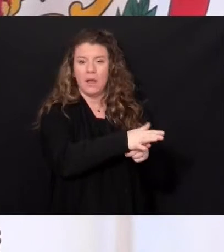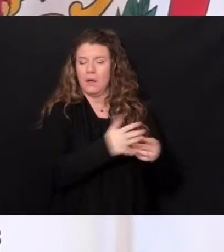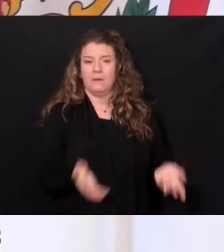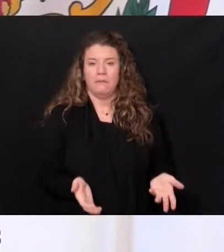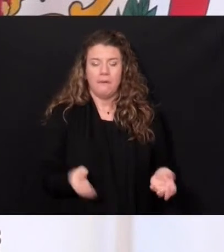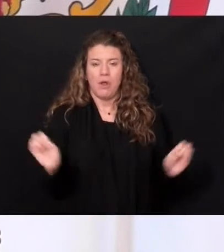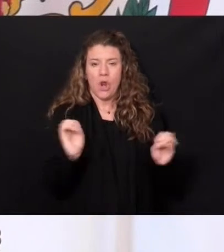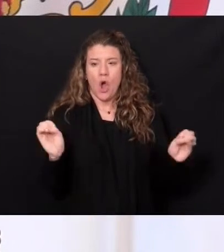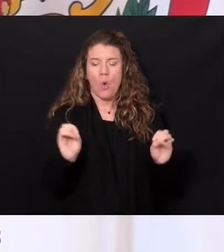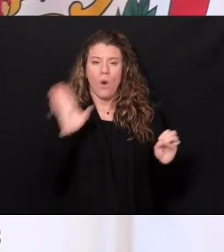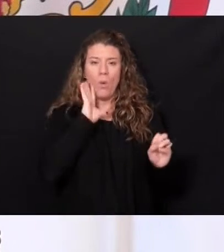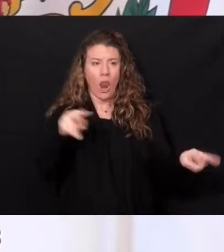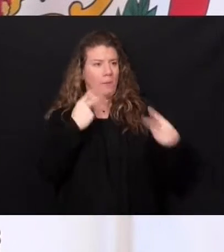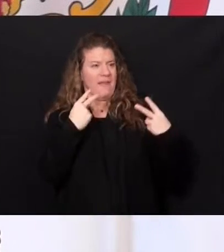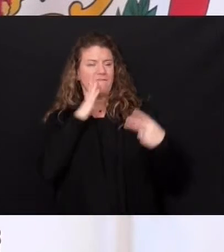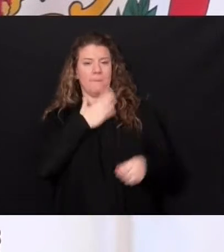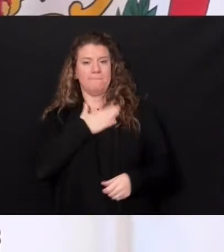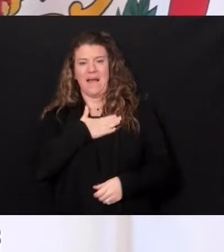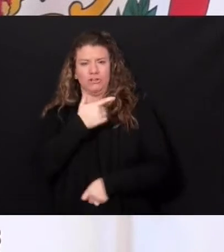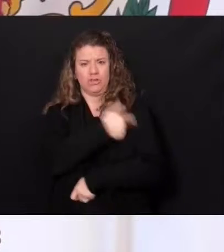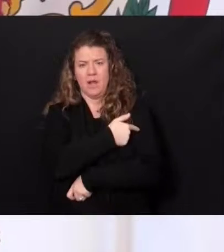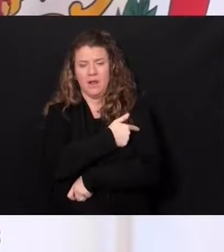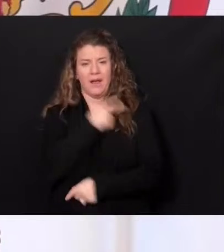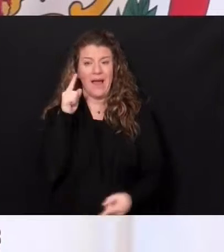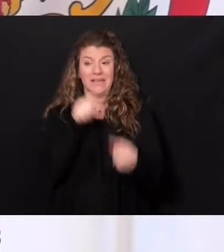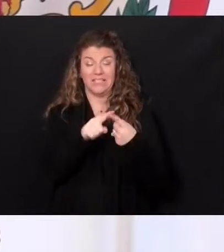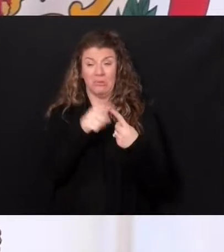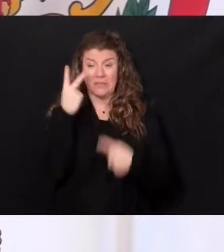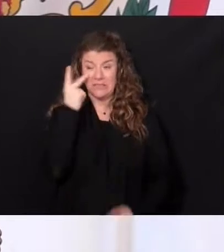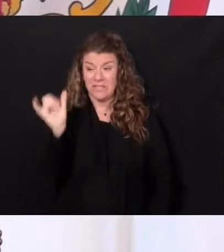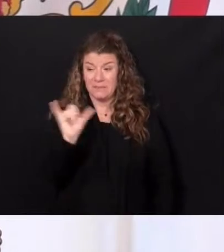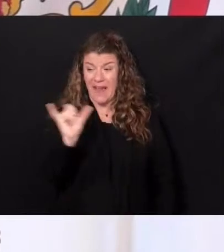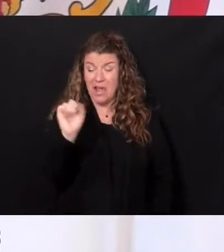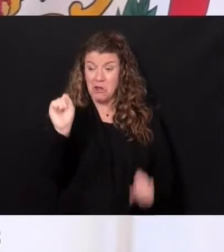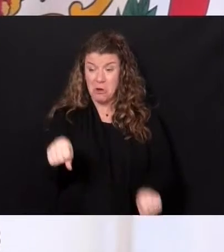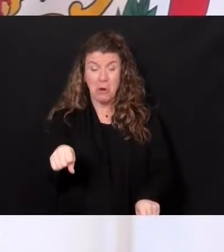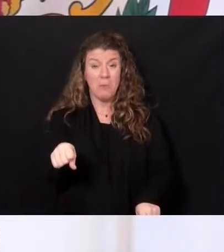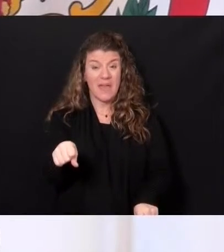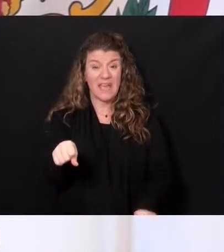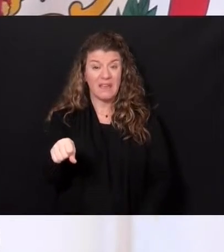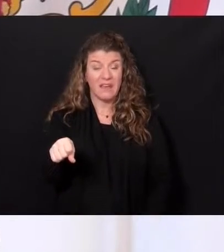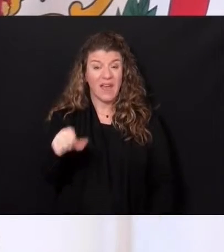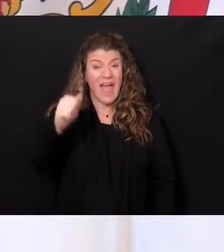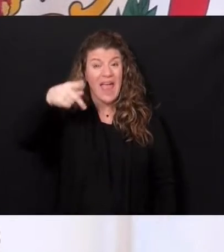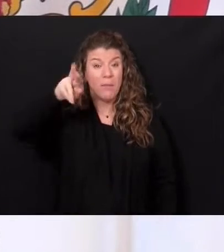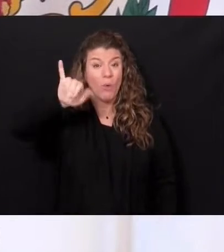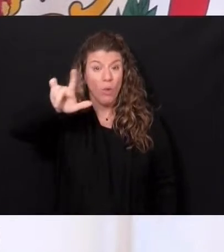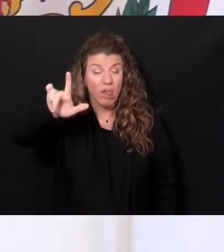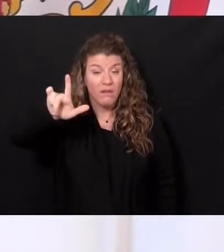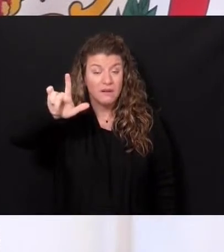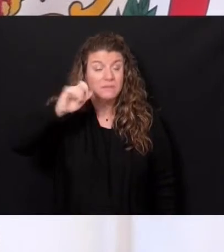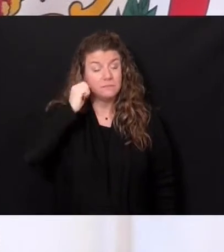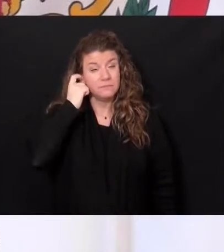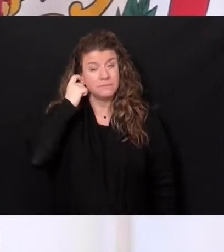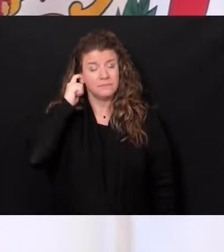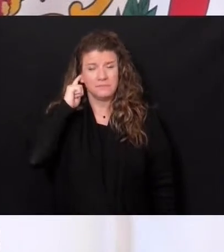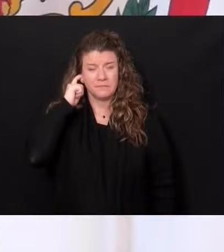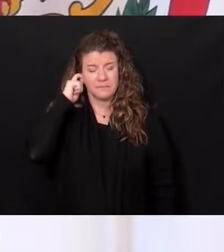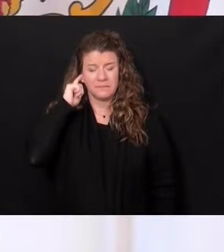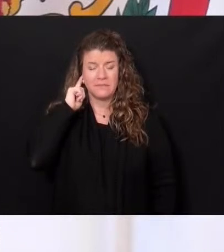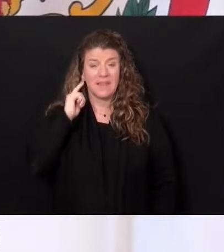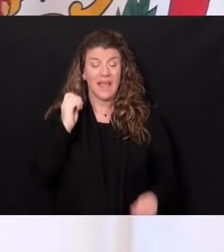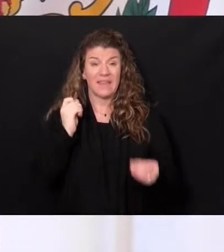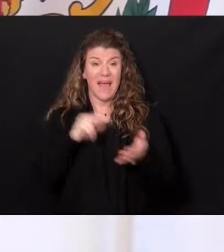you know, being able to get my shot until what looks like it could very well approach the 1st of April. And a lot of us are